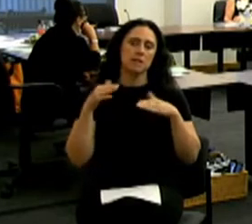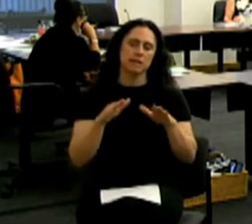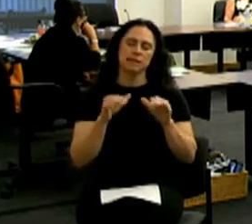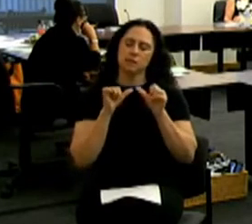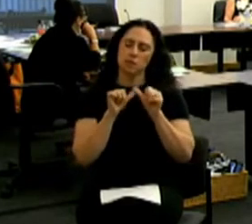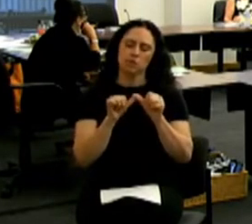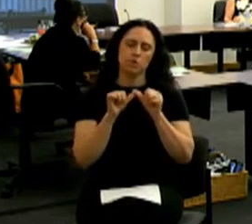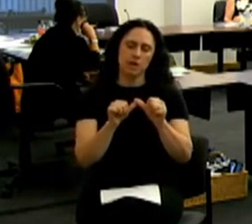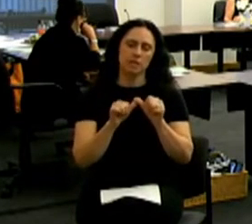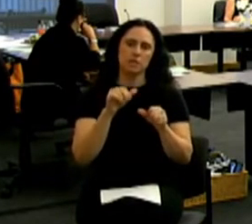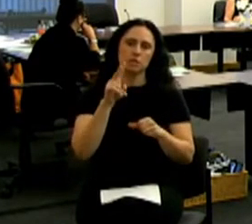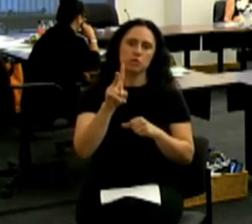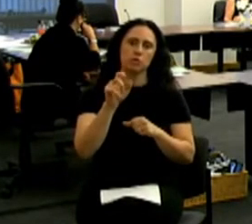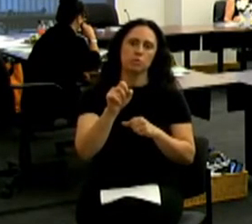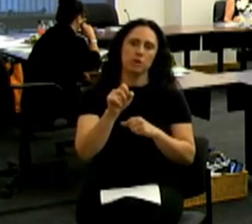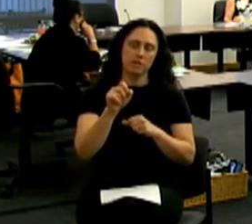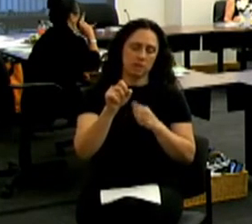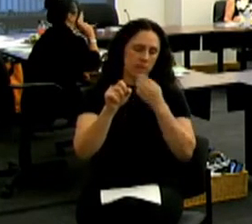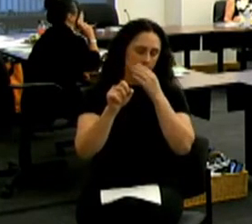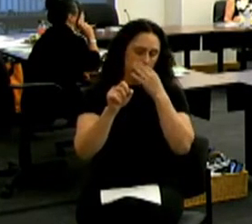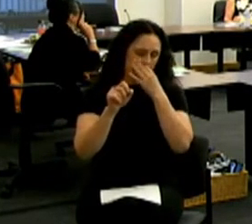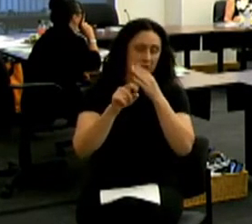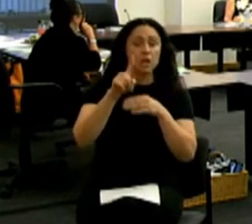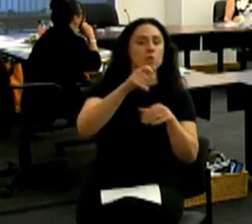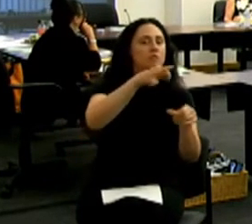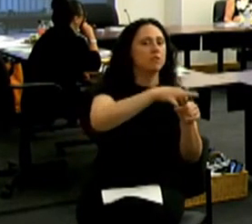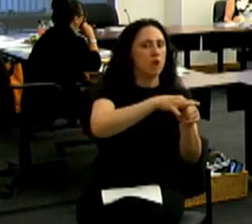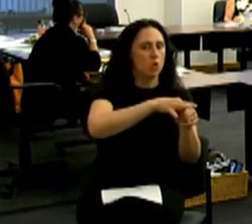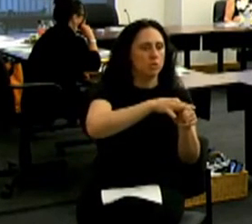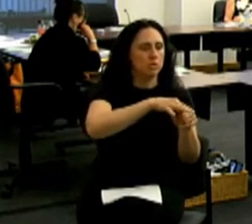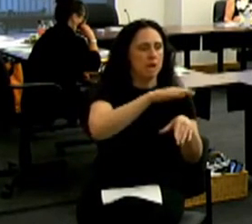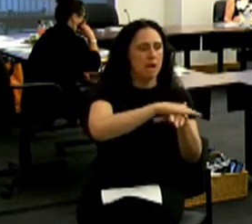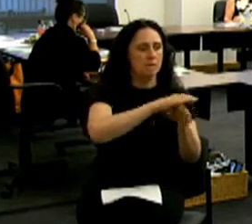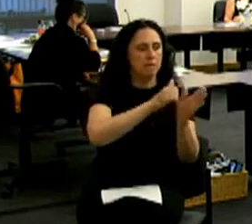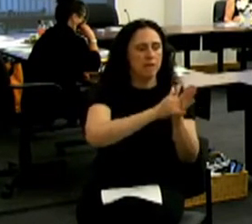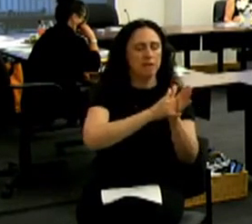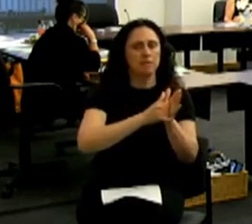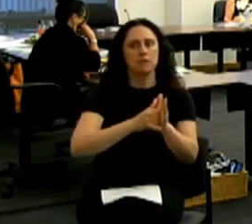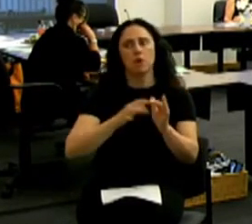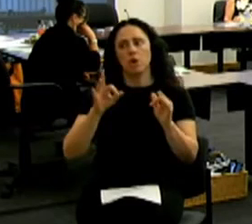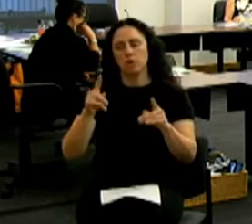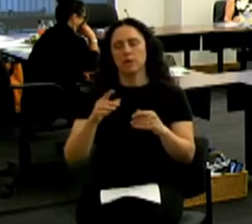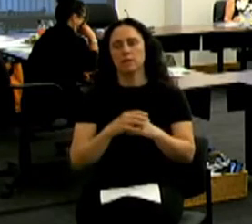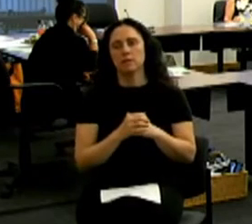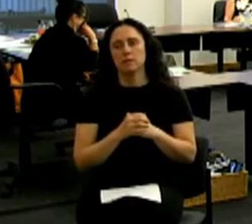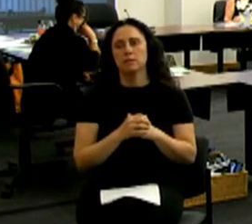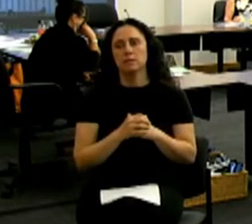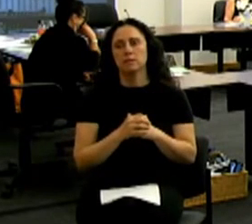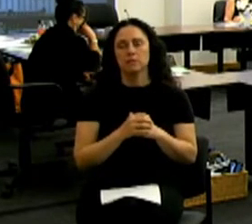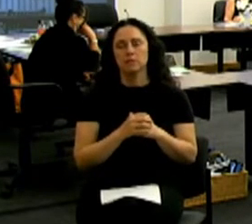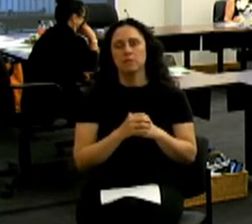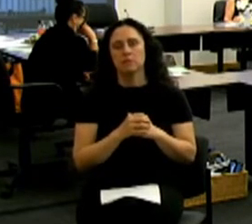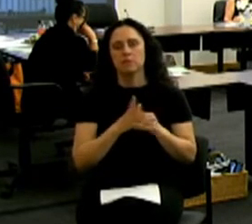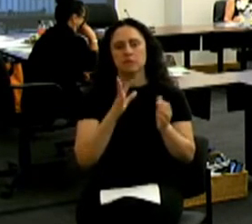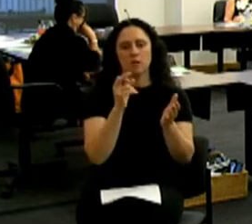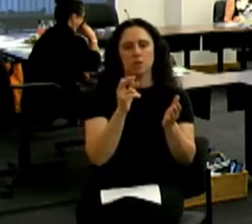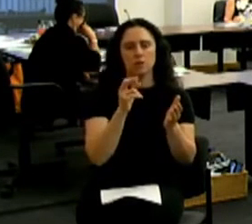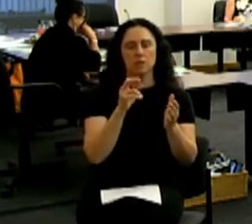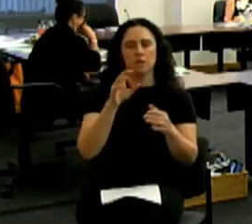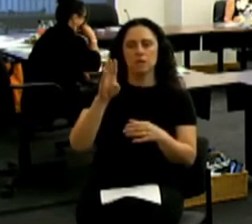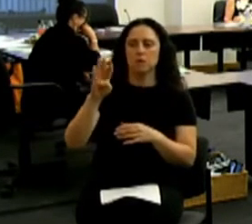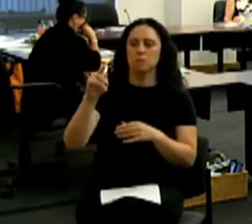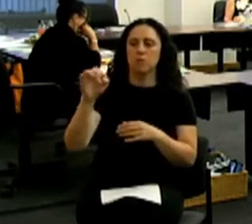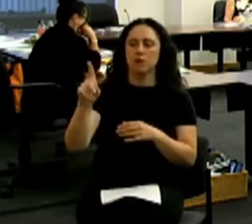soldier on 2.2. We need a vote on the rest of the consent agenda, Okay, which has been Yes. motioned and seconded.